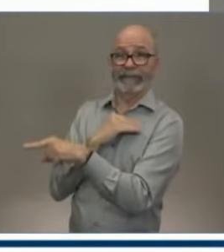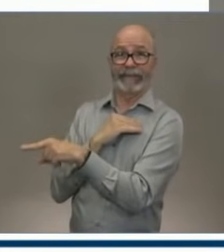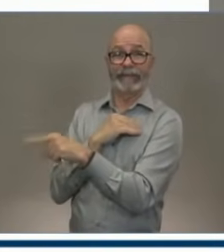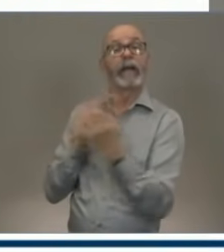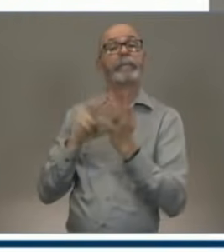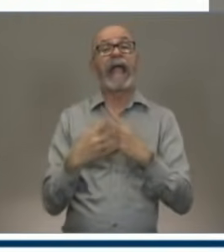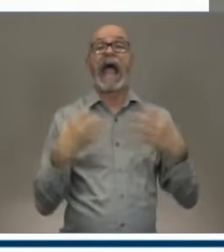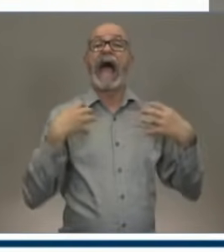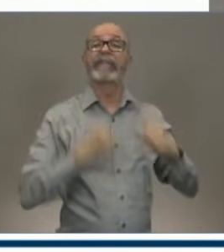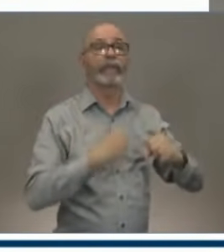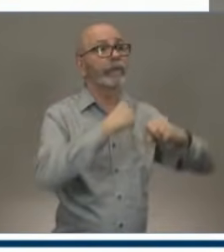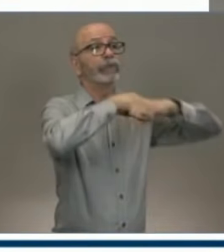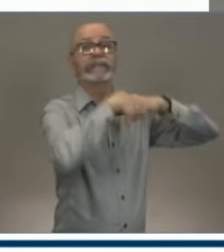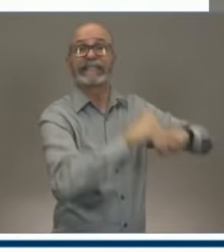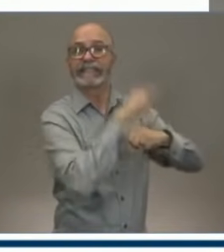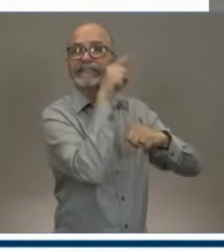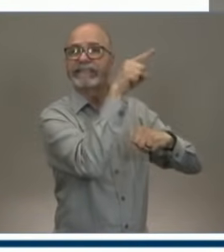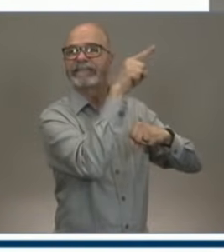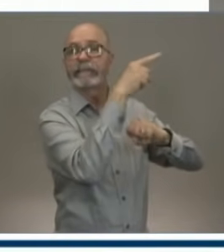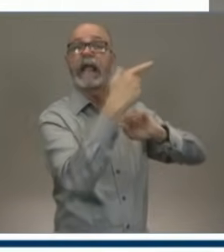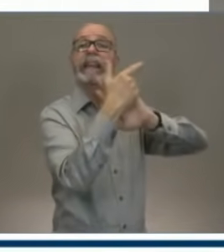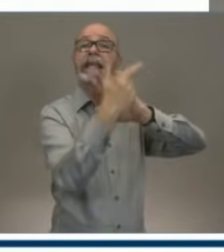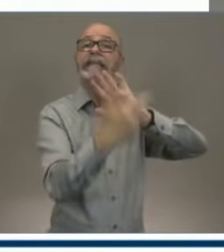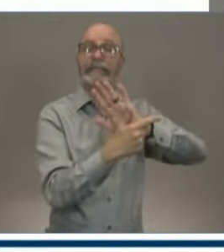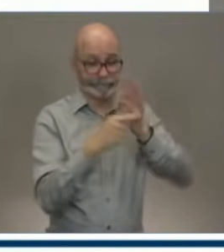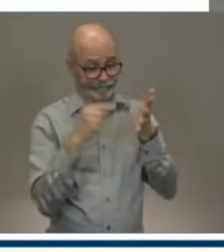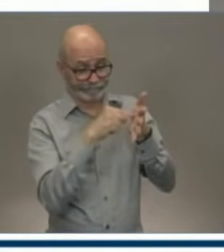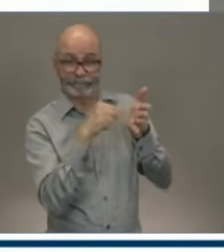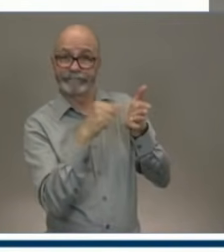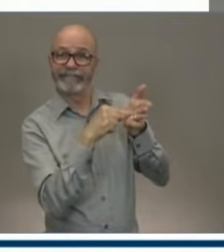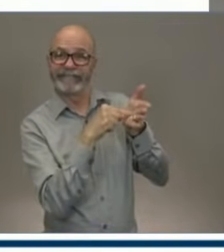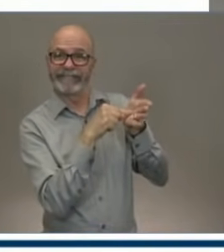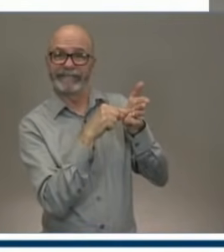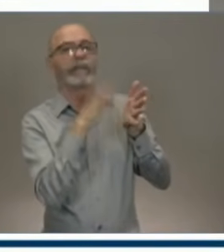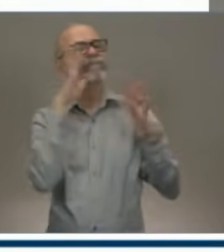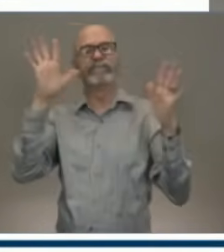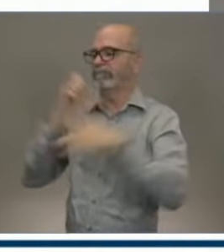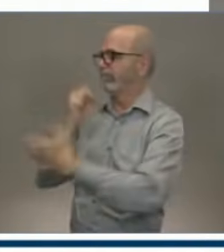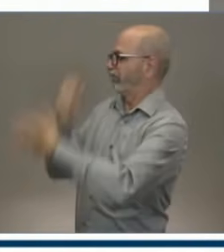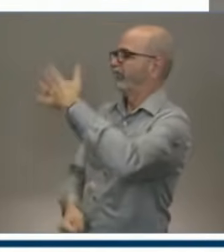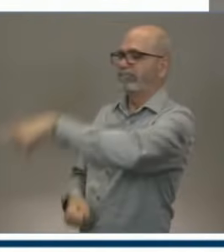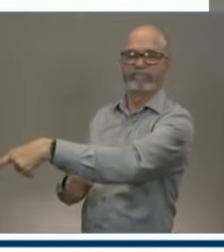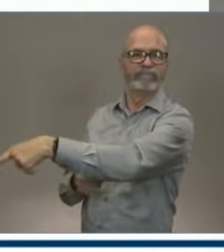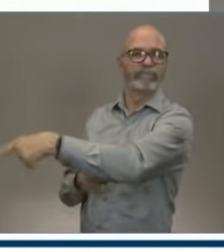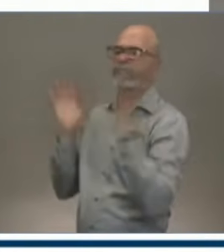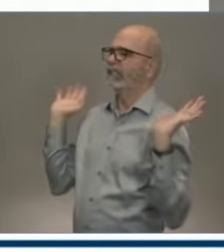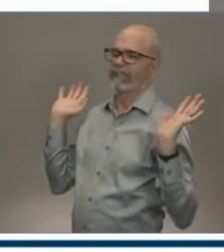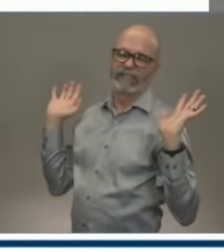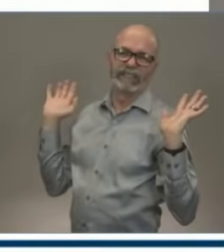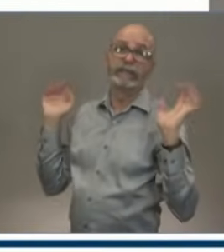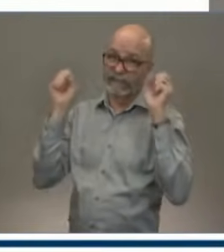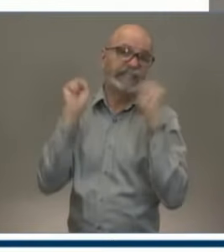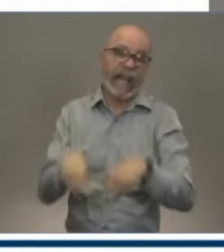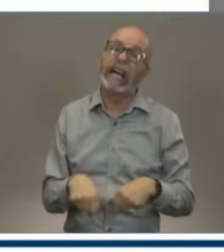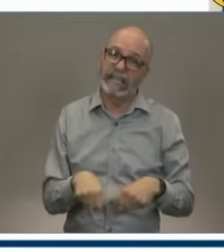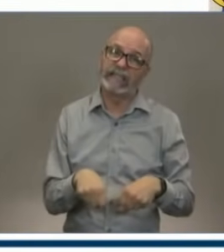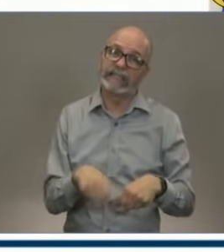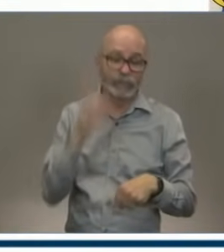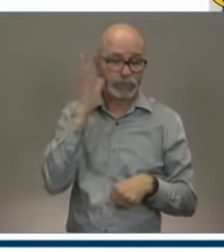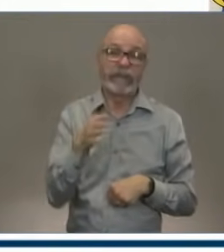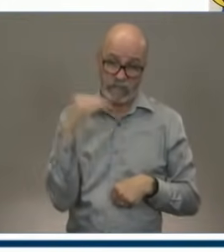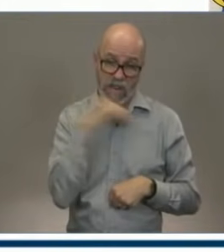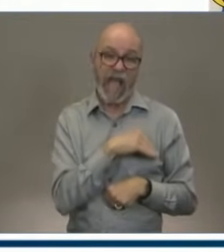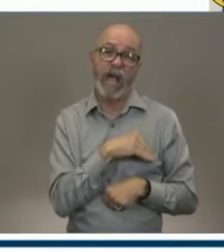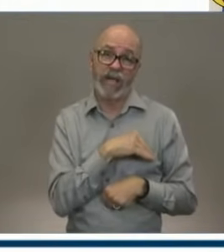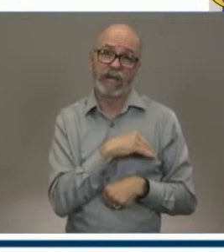these circumstances, we know that we have legal tools that we can bring to bear if it's appropriate and necessary. I think it's important for